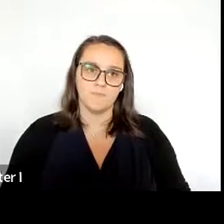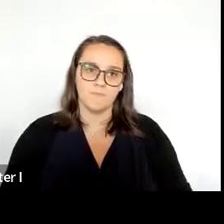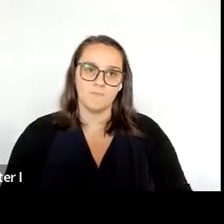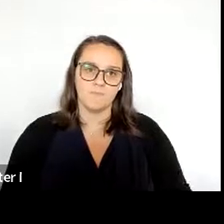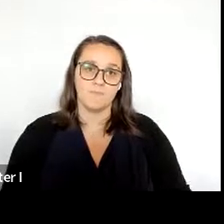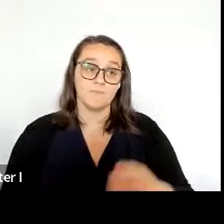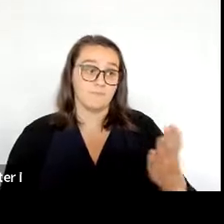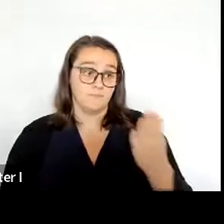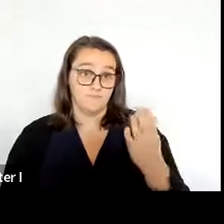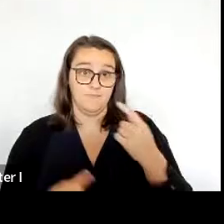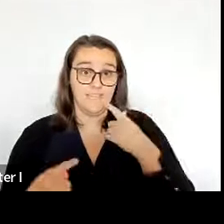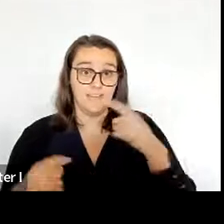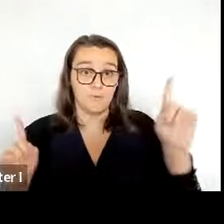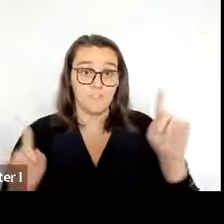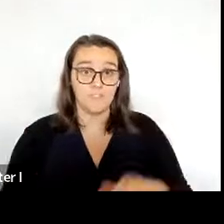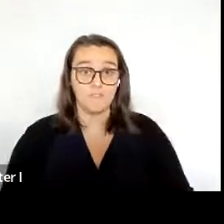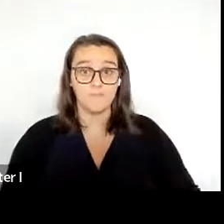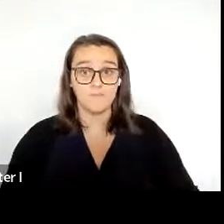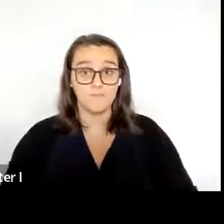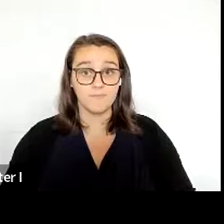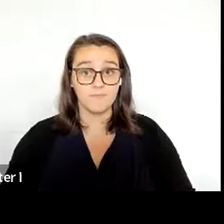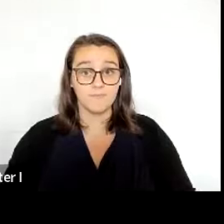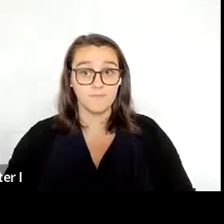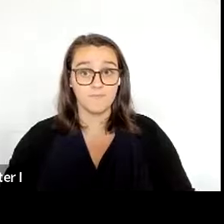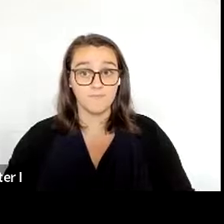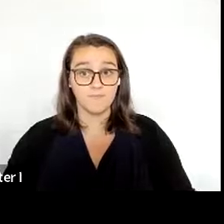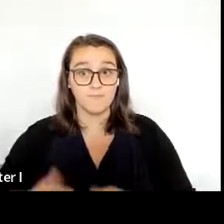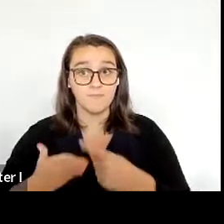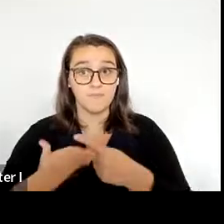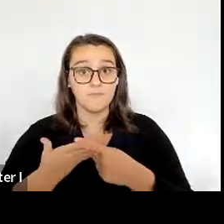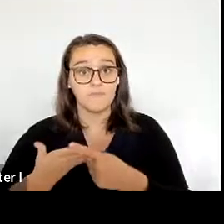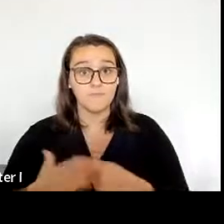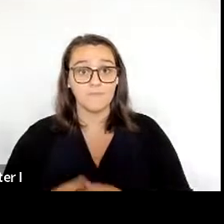before us. Is there discussion?